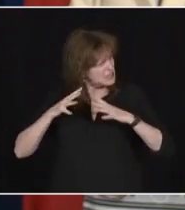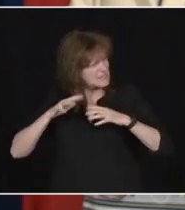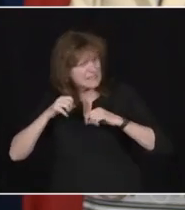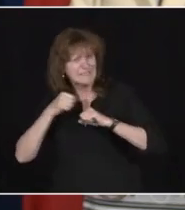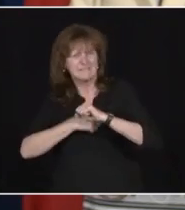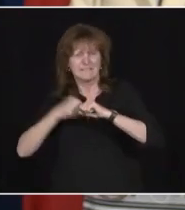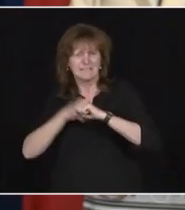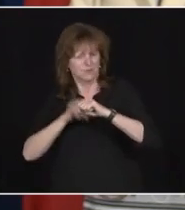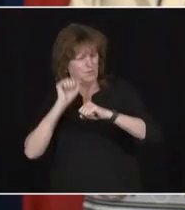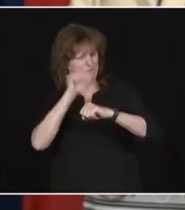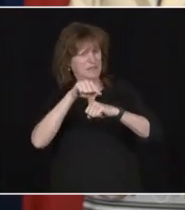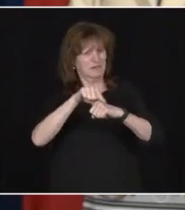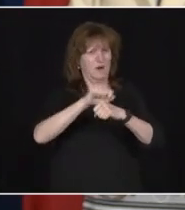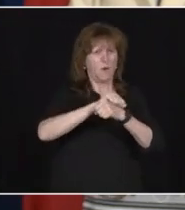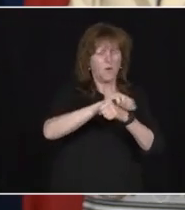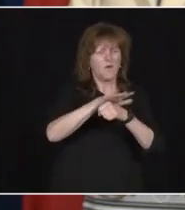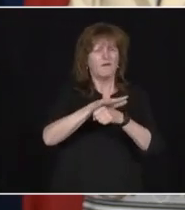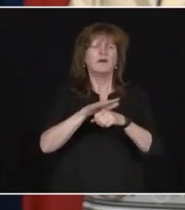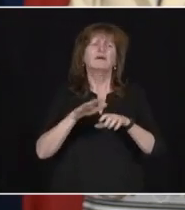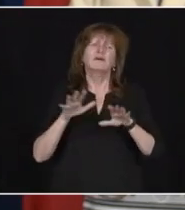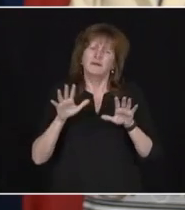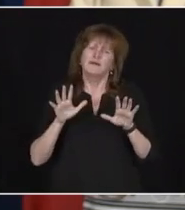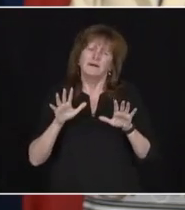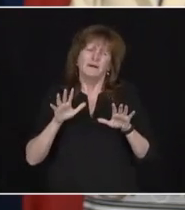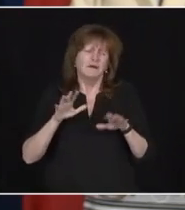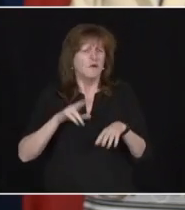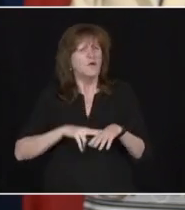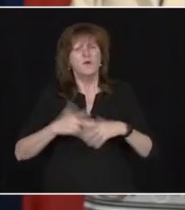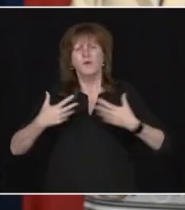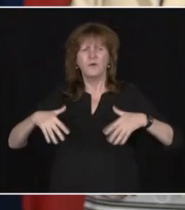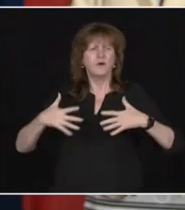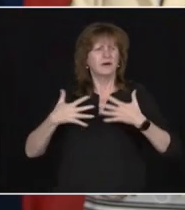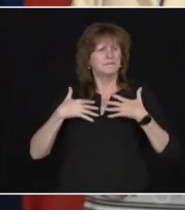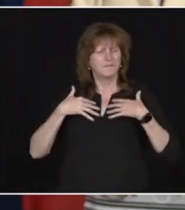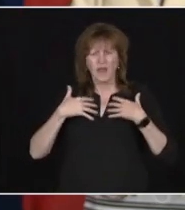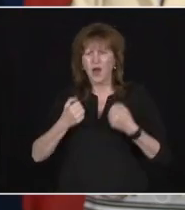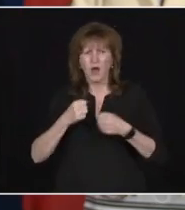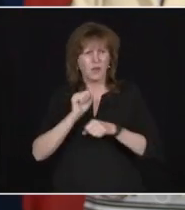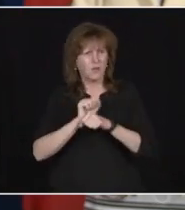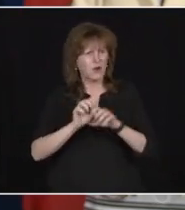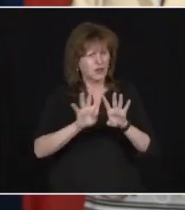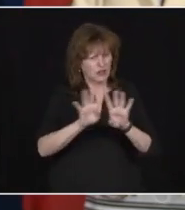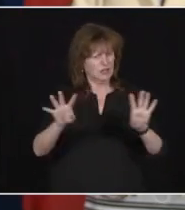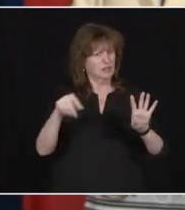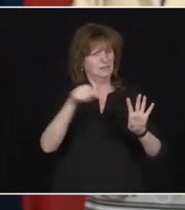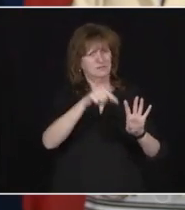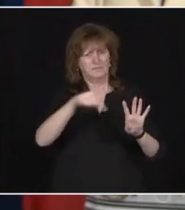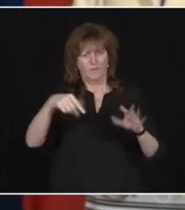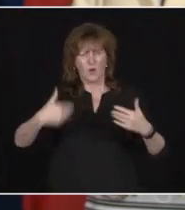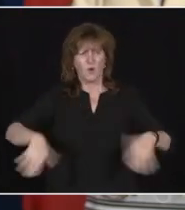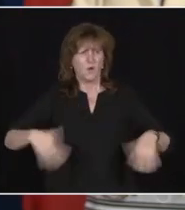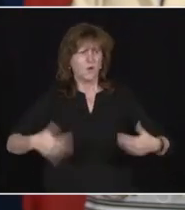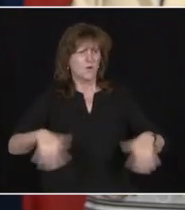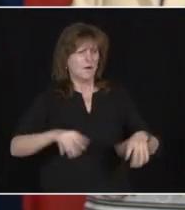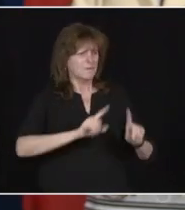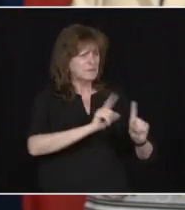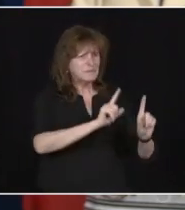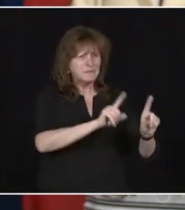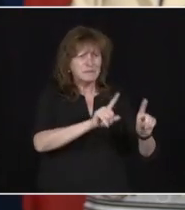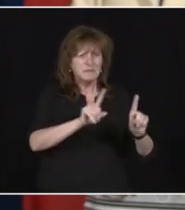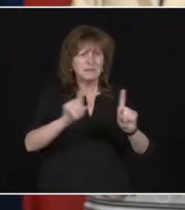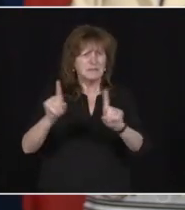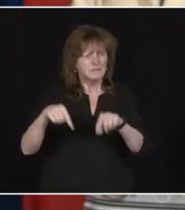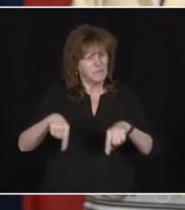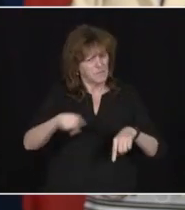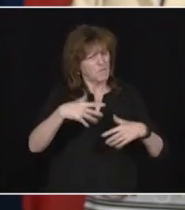our dedicated heroes, those serving on the front lines in our healthcare system. But it also includes those who ensure we